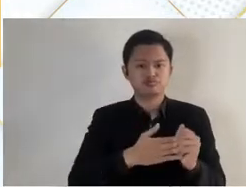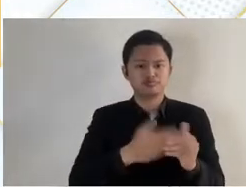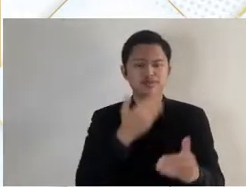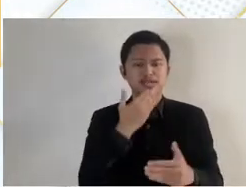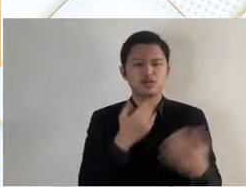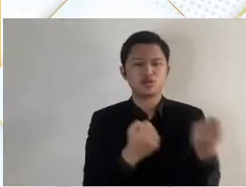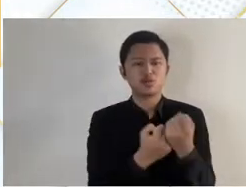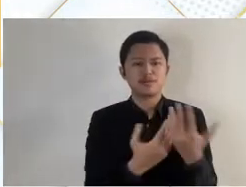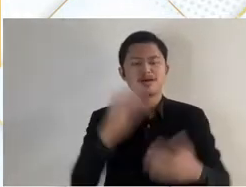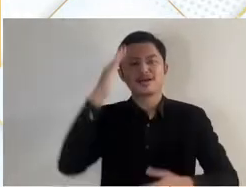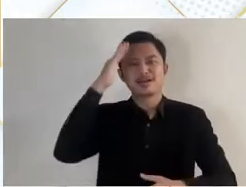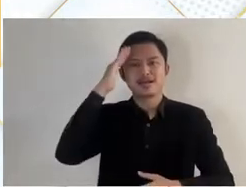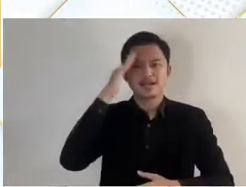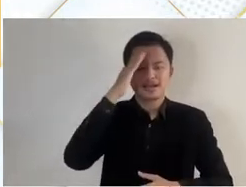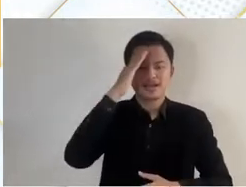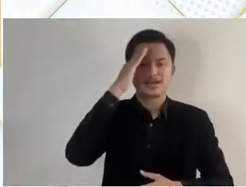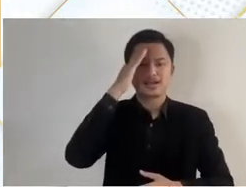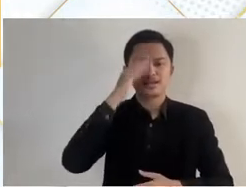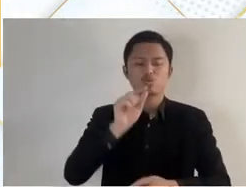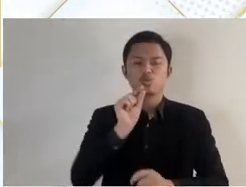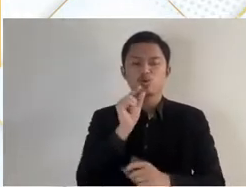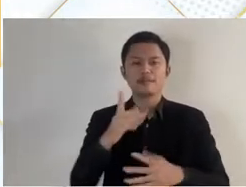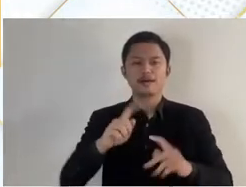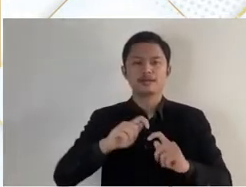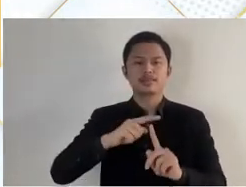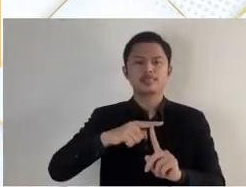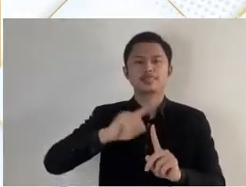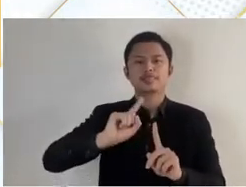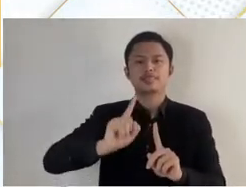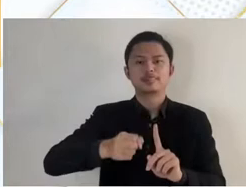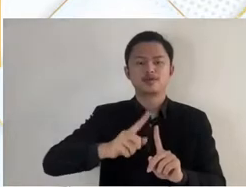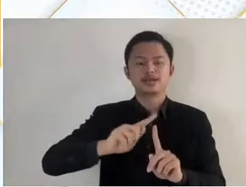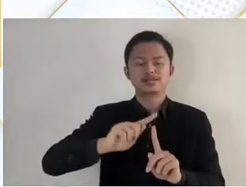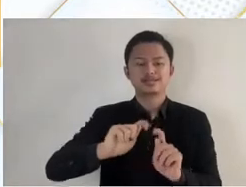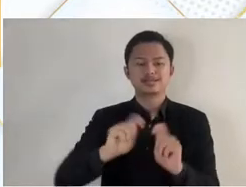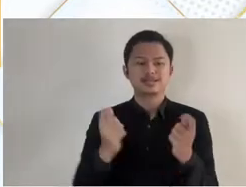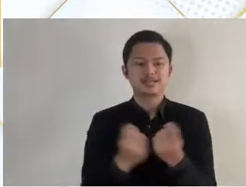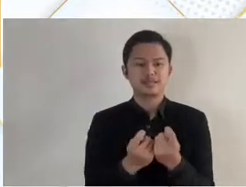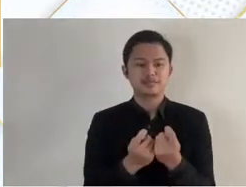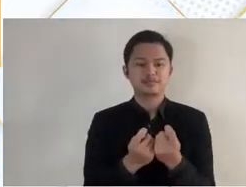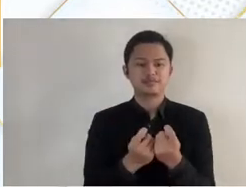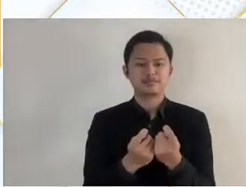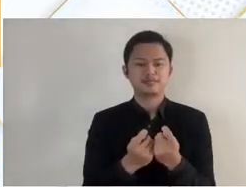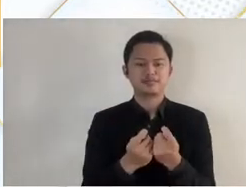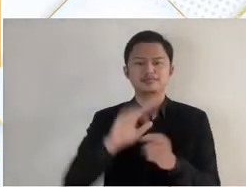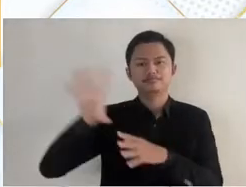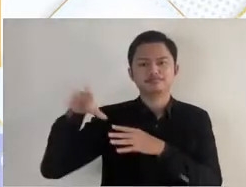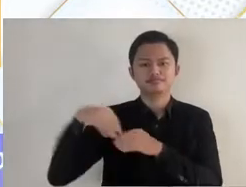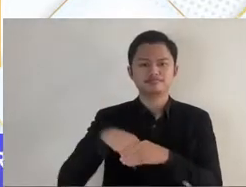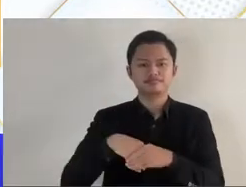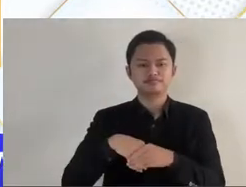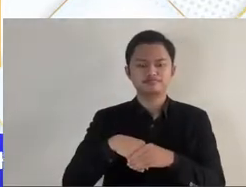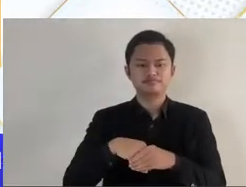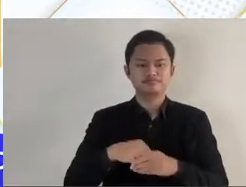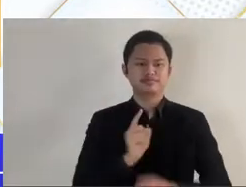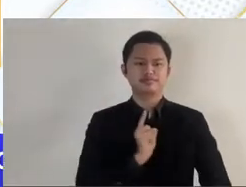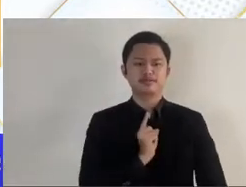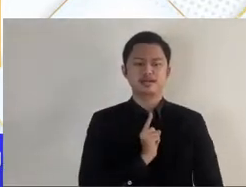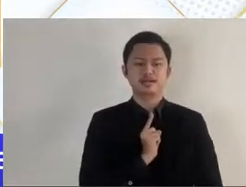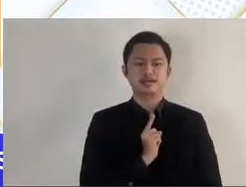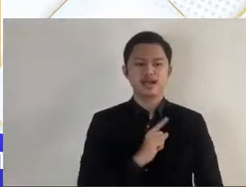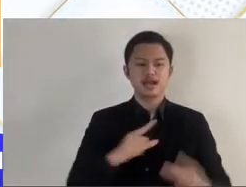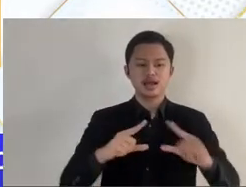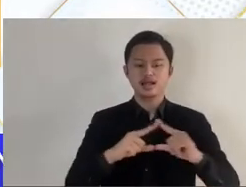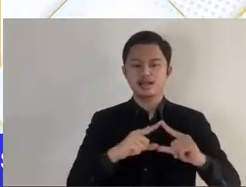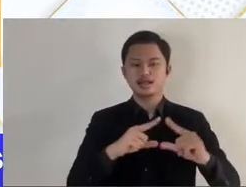to a liaison officer in charge of crossing military personnel, vehicles and equipments over